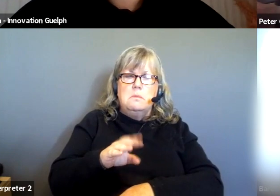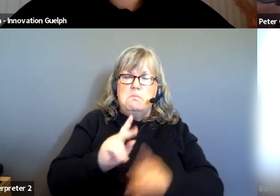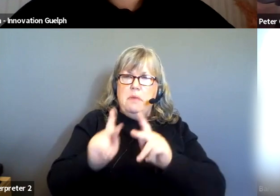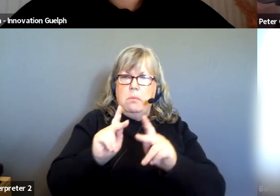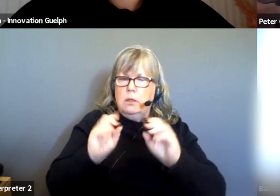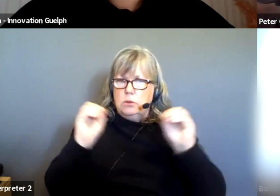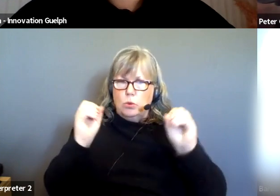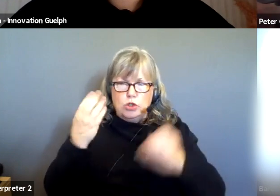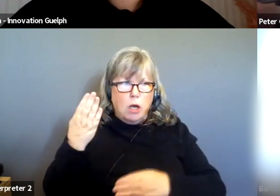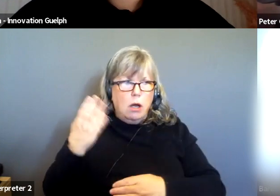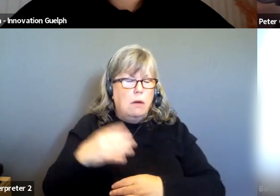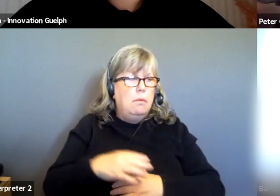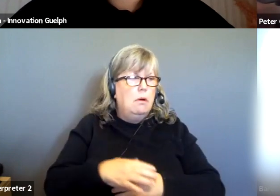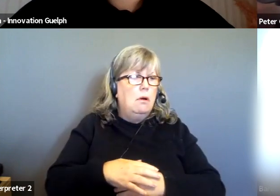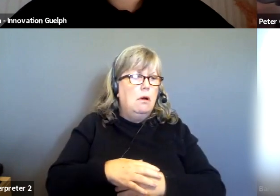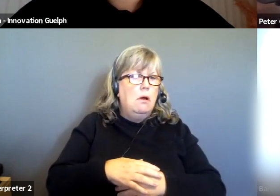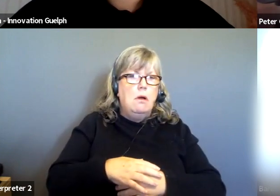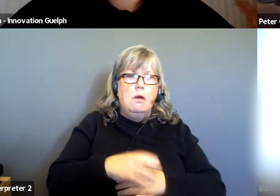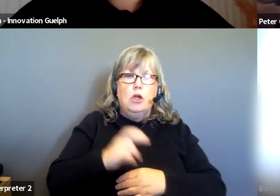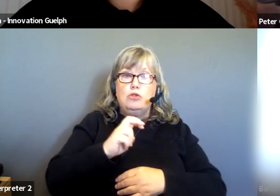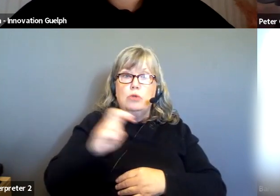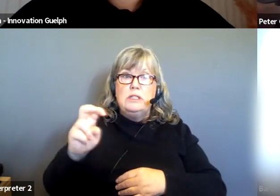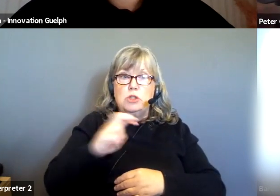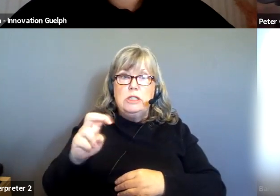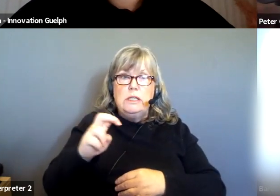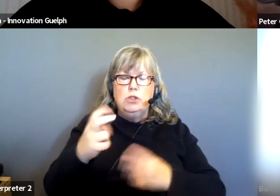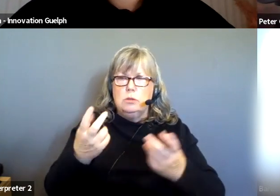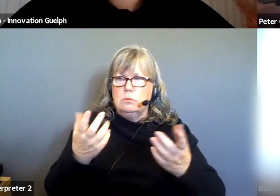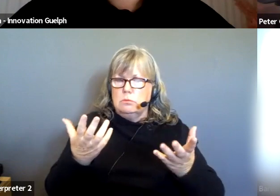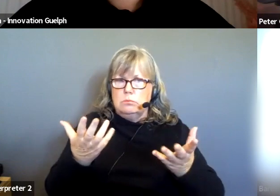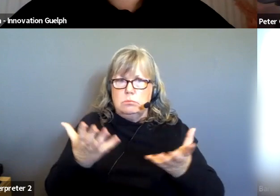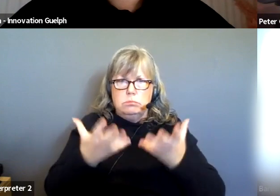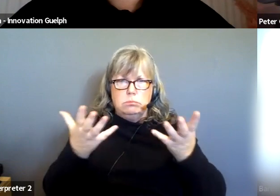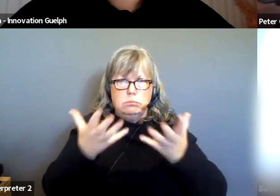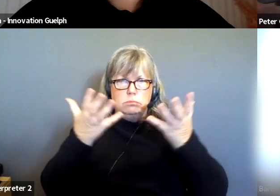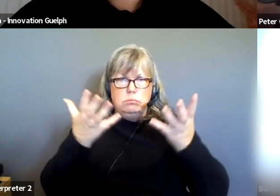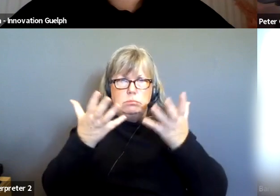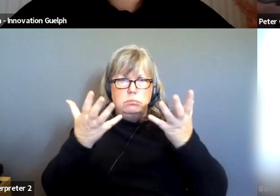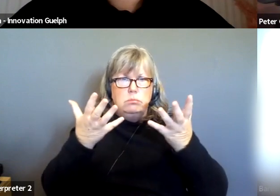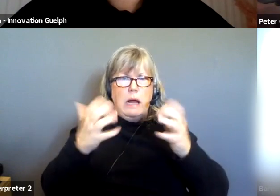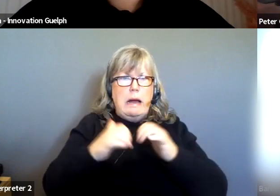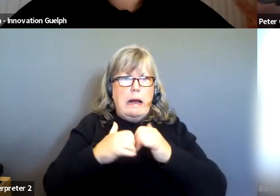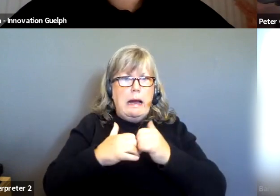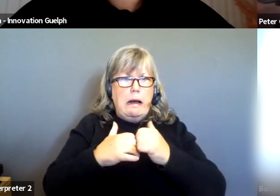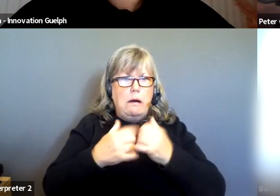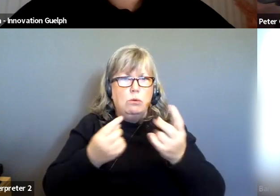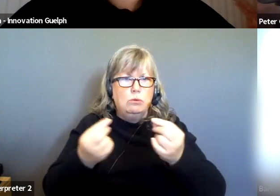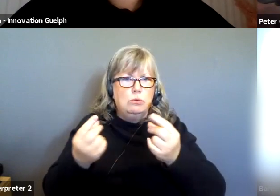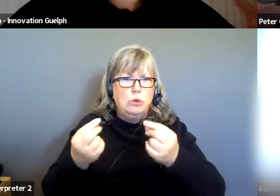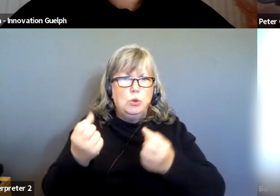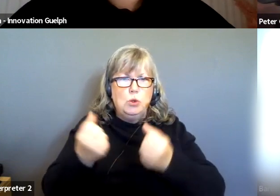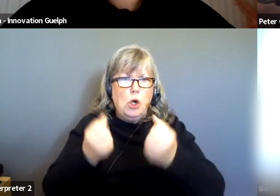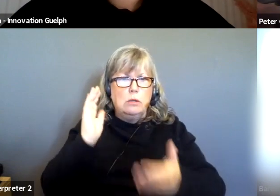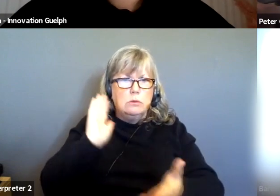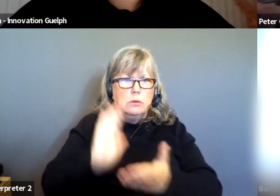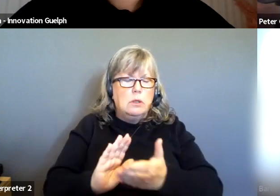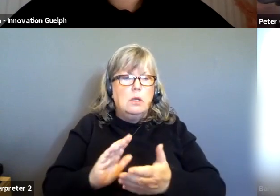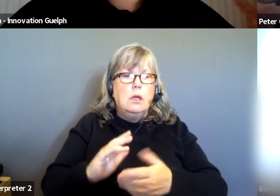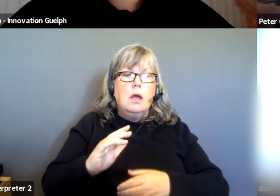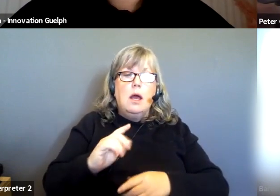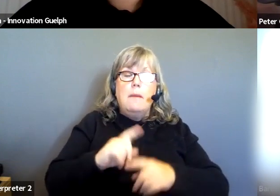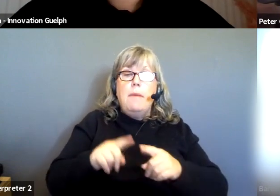the whole issue of transportation was raised, but they weren't at that